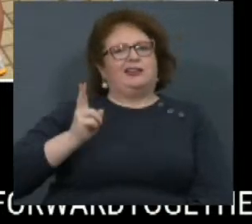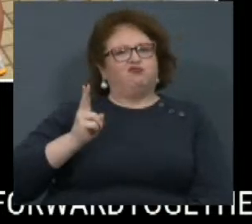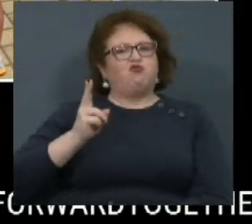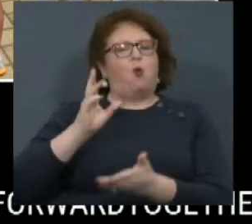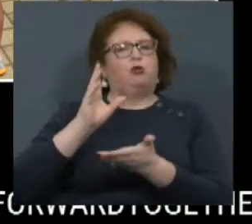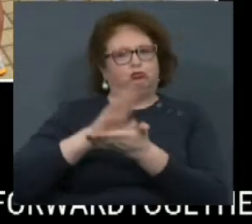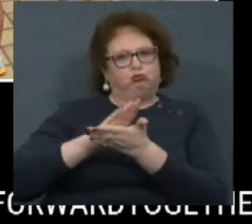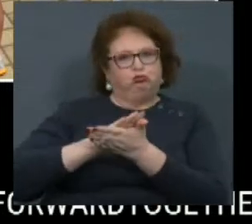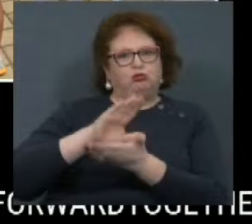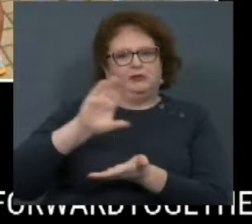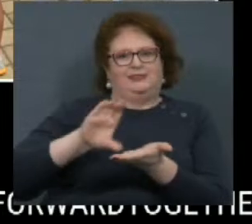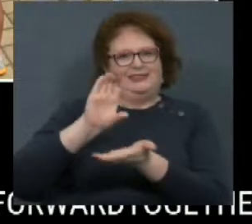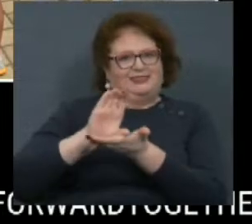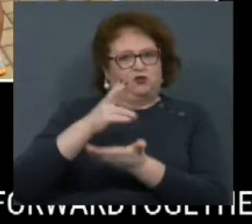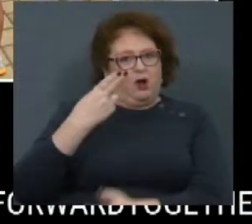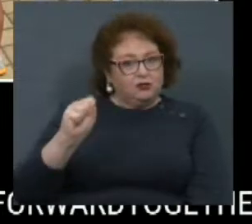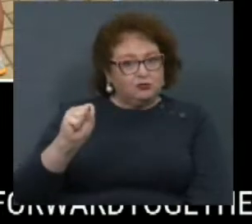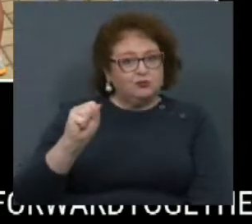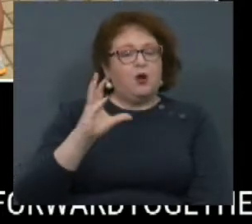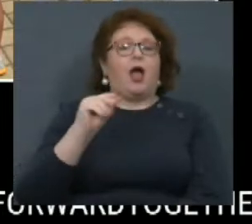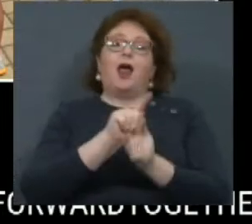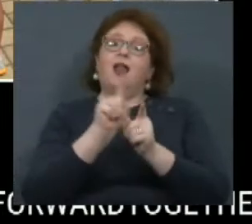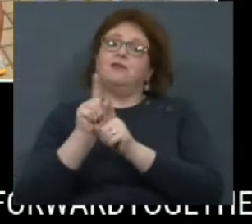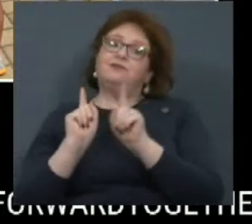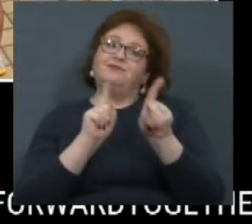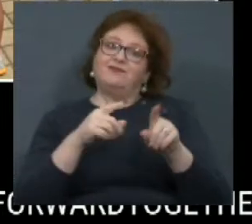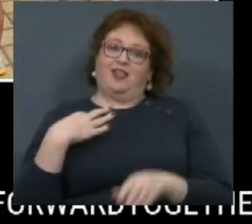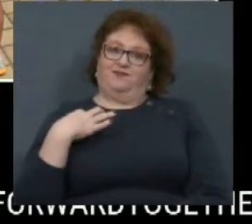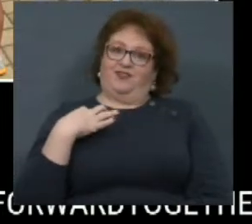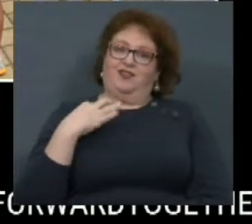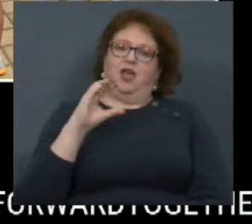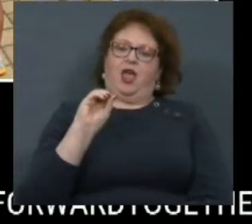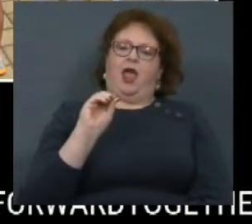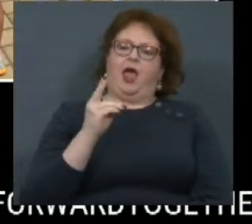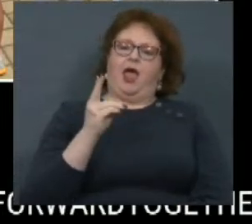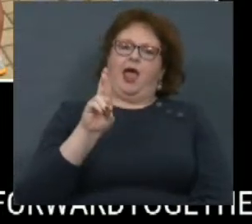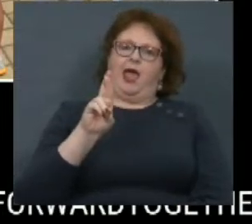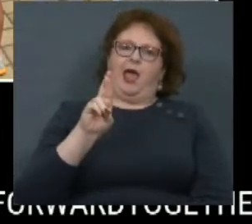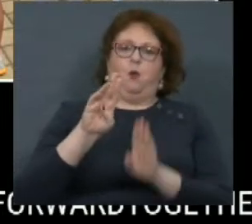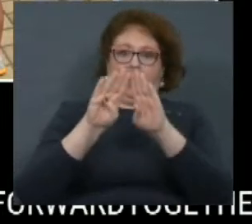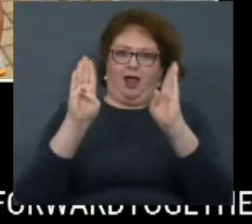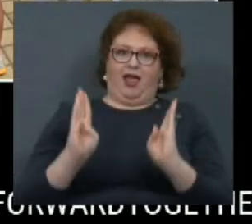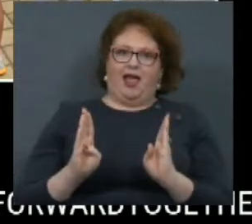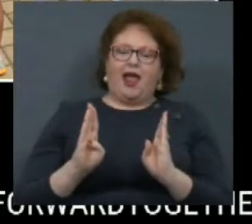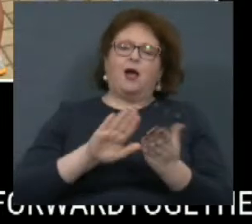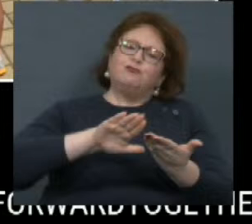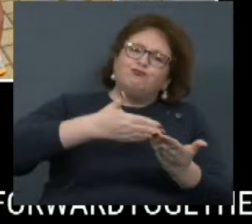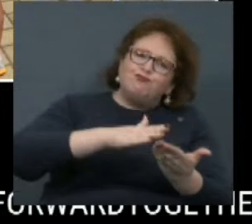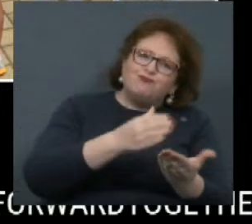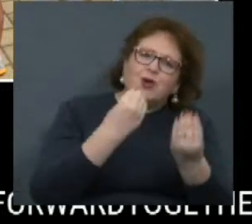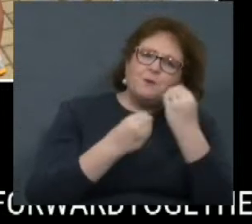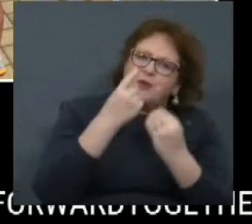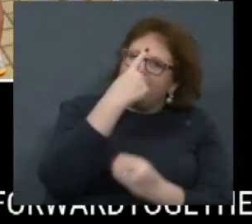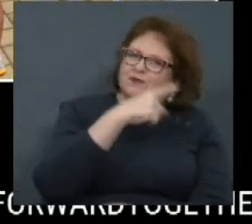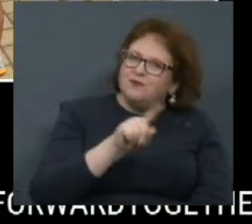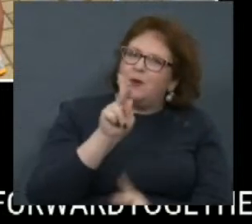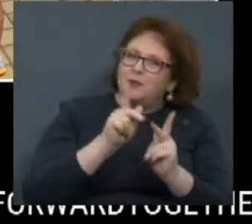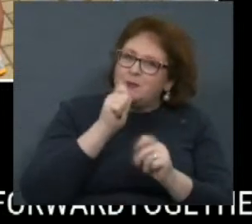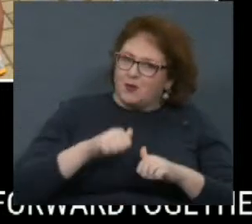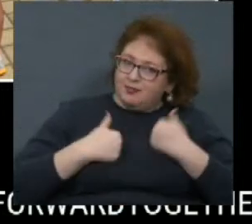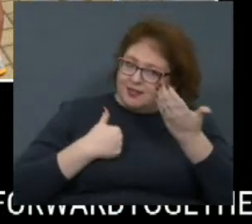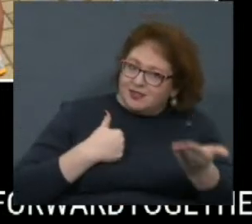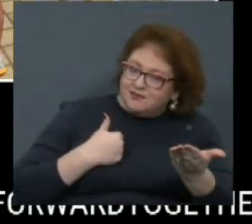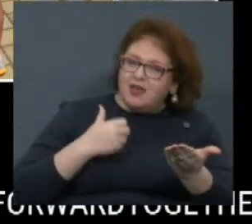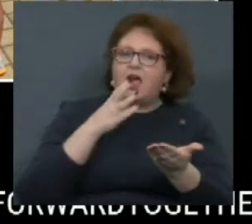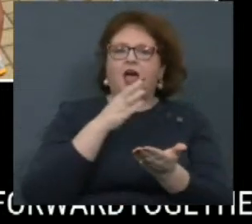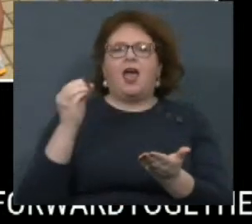also volunteered at our house. They went there and they cooked a meal for the residents as well as for the staff that was